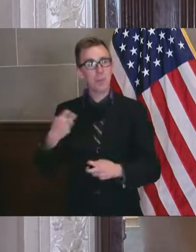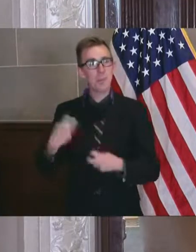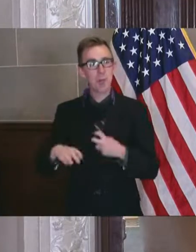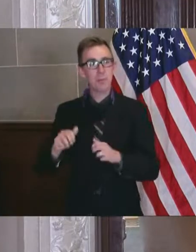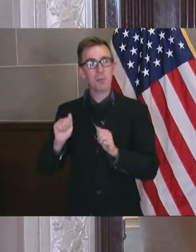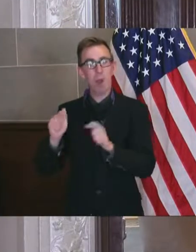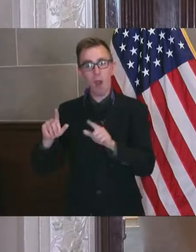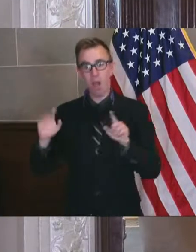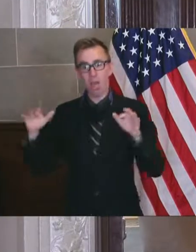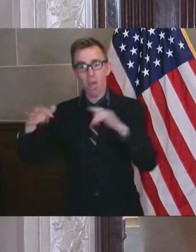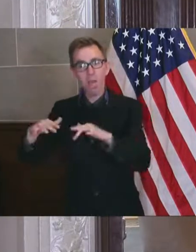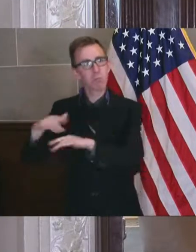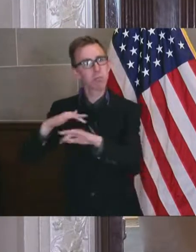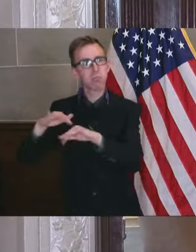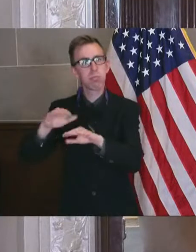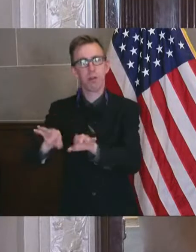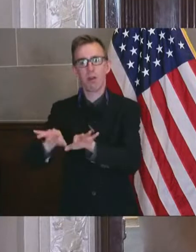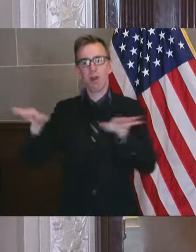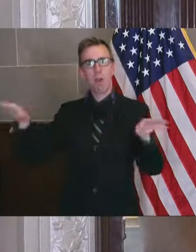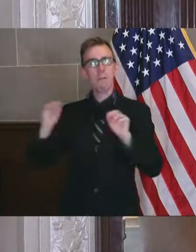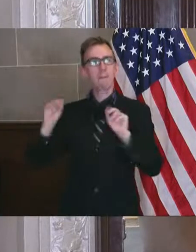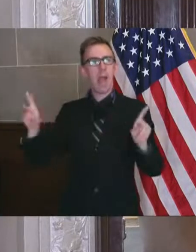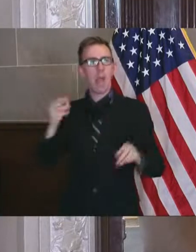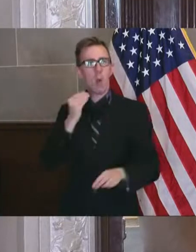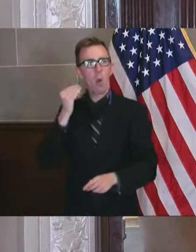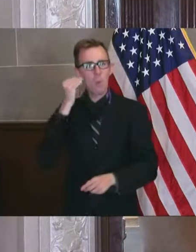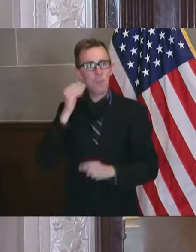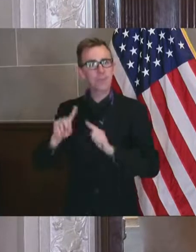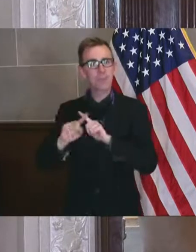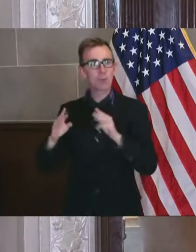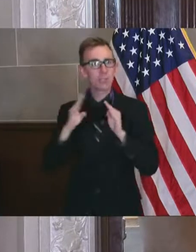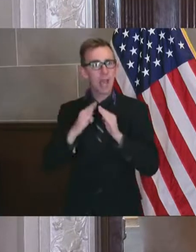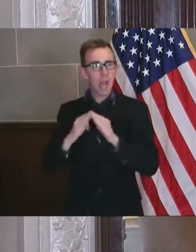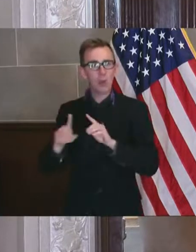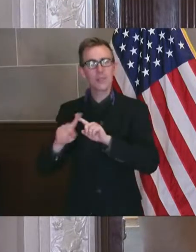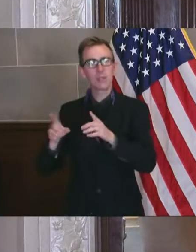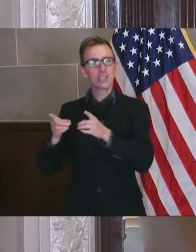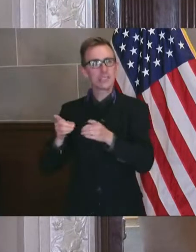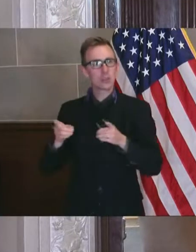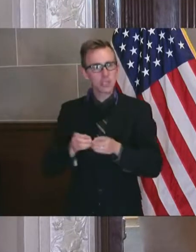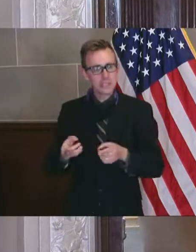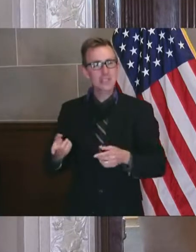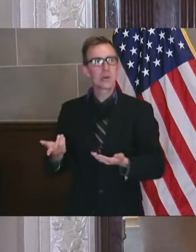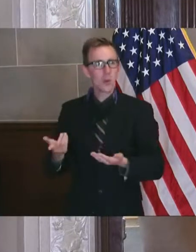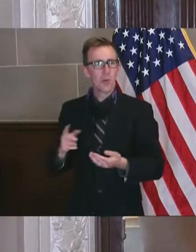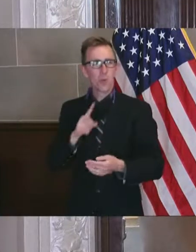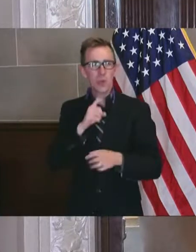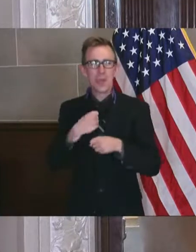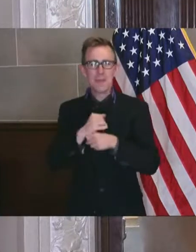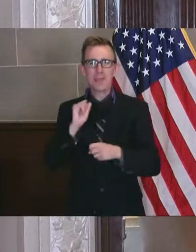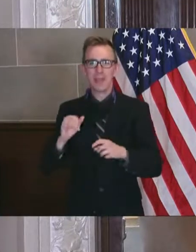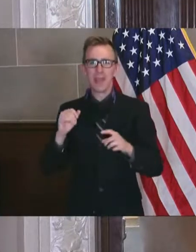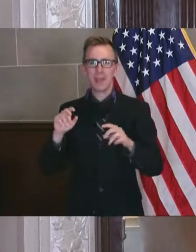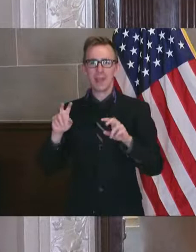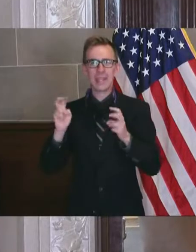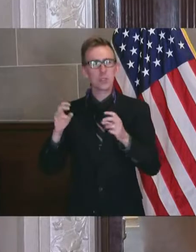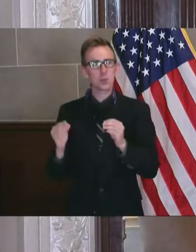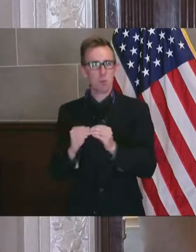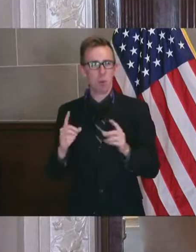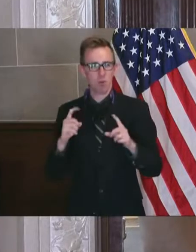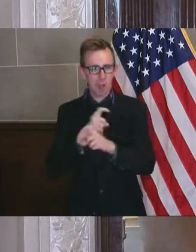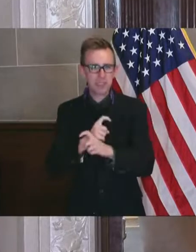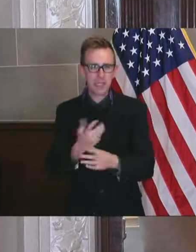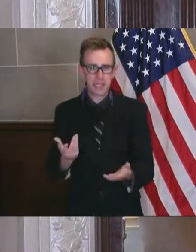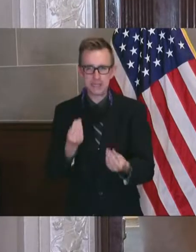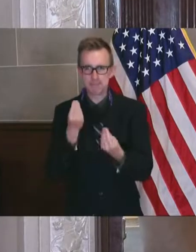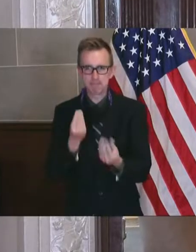back home. Everybody's going back to different districts, different towns and everything, which kind of complicated the issue to say the least. But